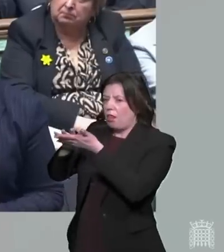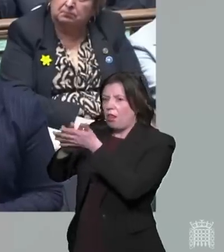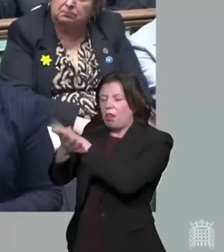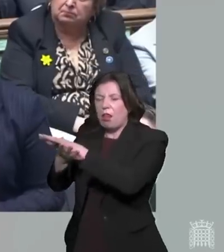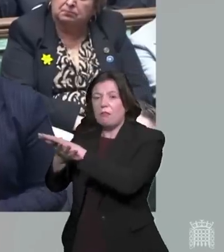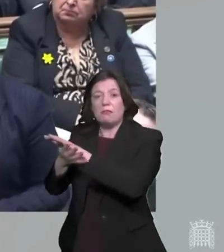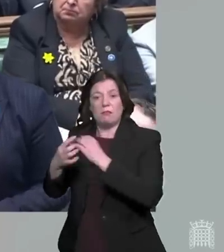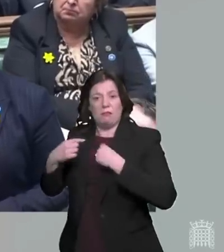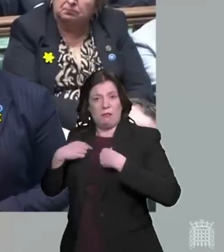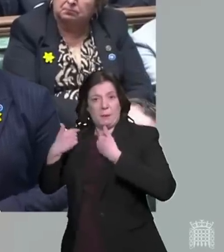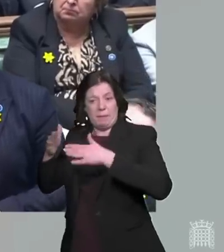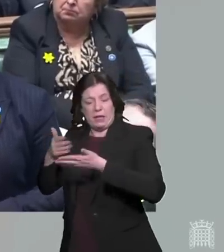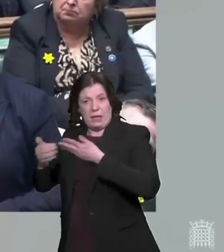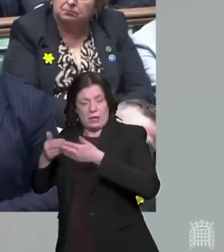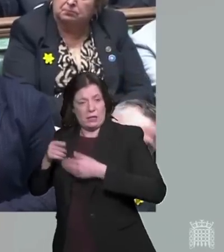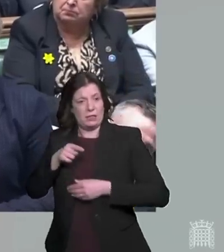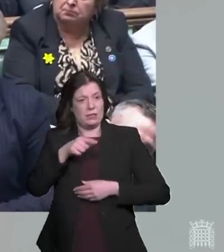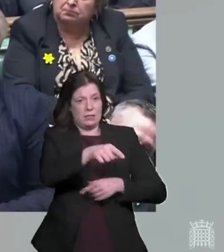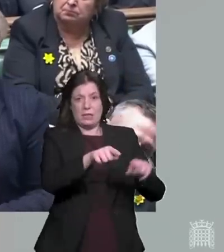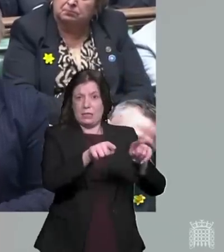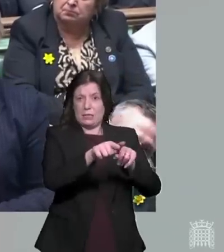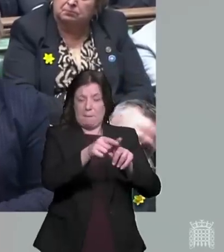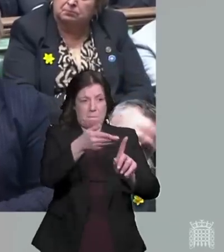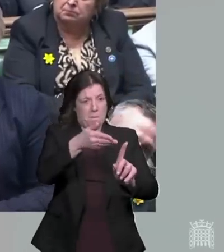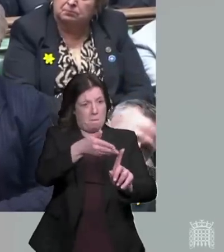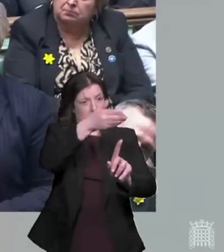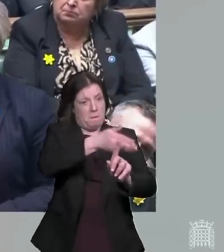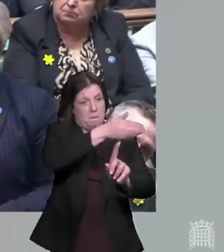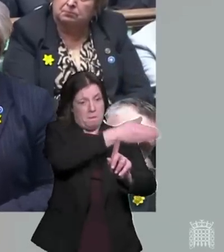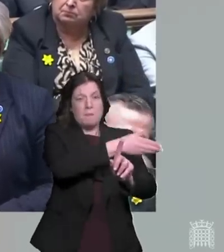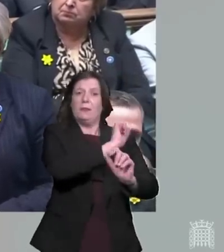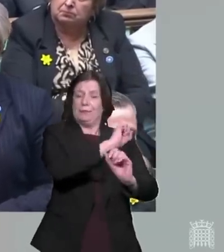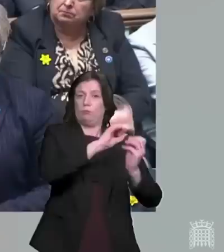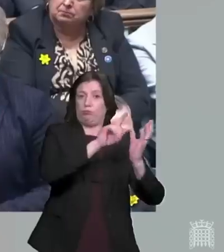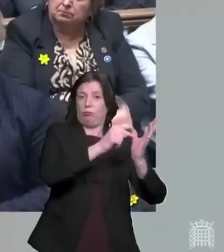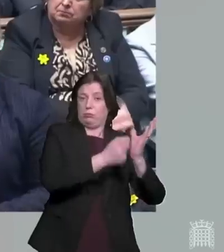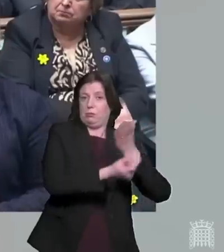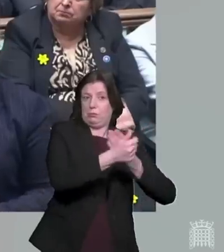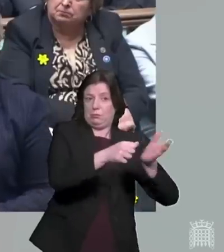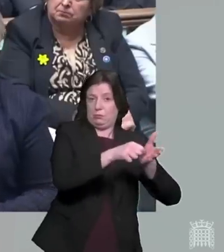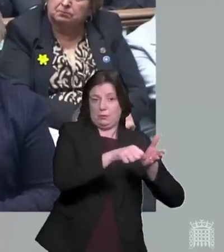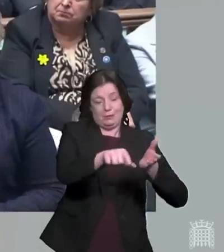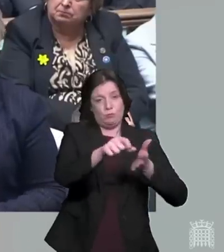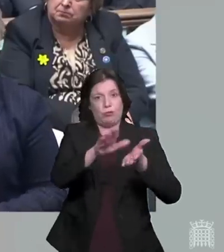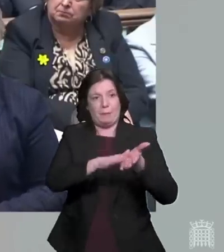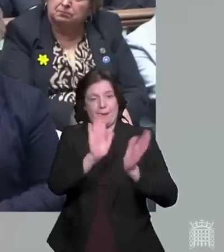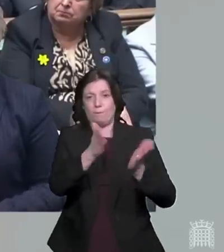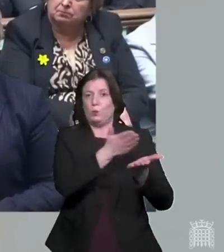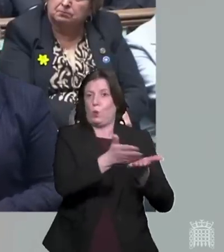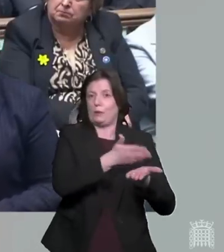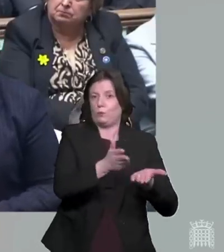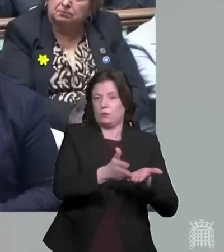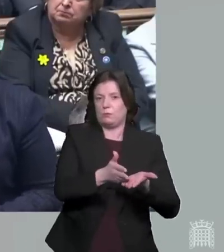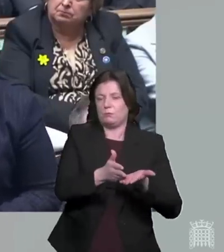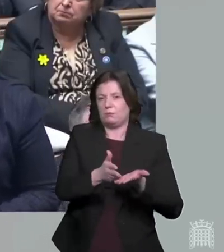created by his predecessor but one, the Right Honourable Member for Uxbridge. Now, the Prime Minister has boasted that